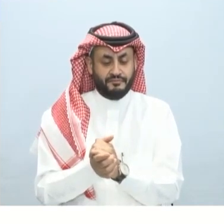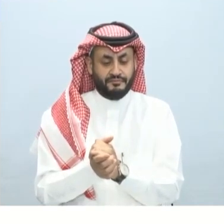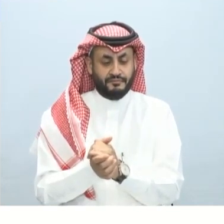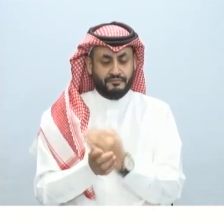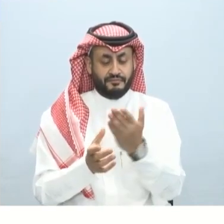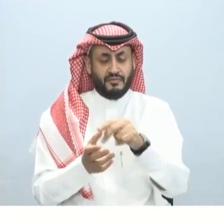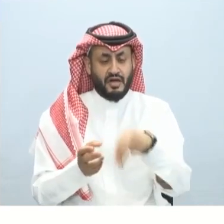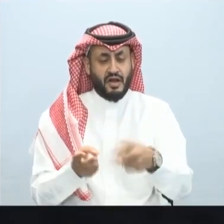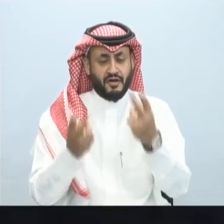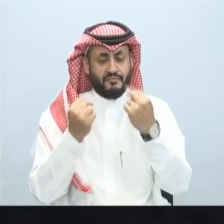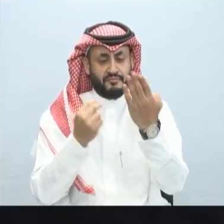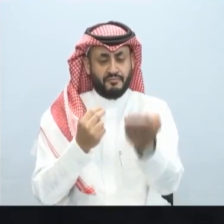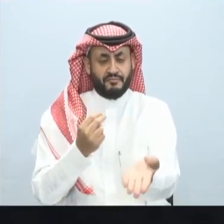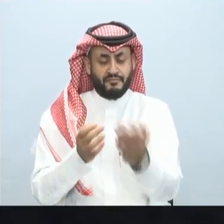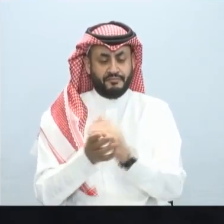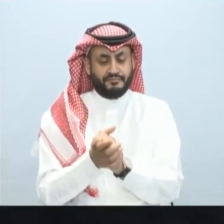Now, our objectives are going to be,